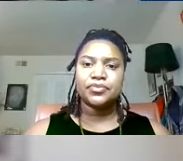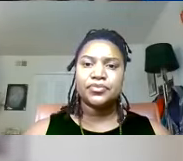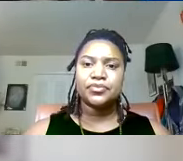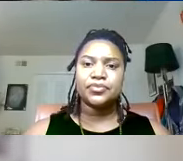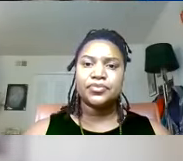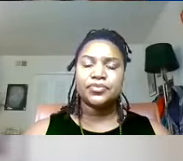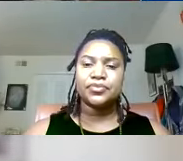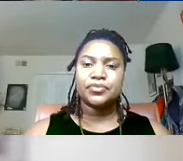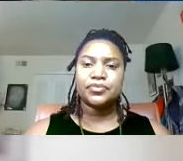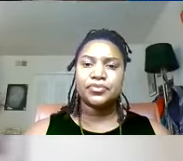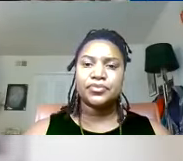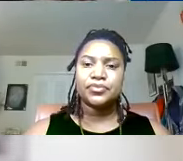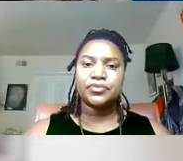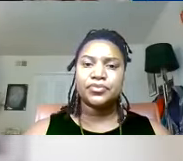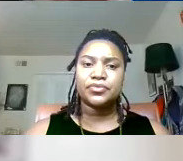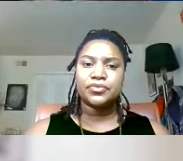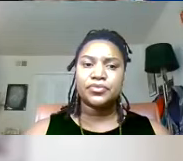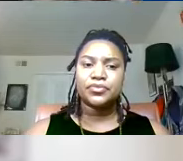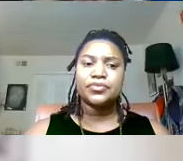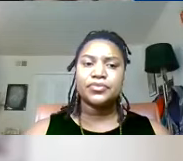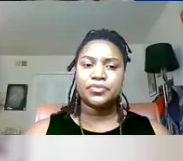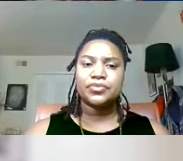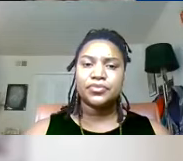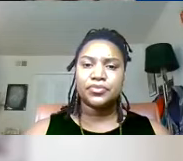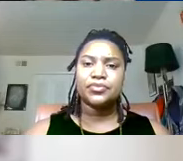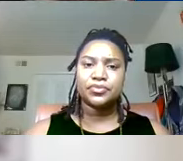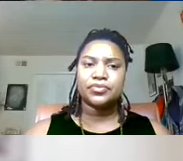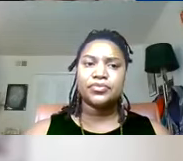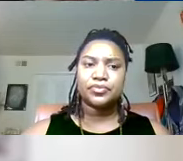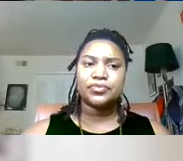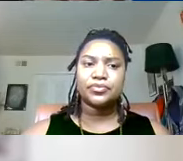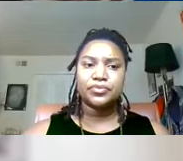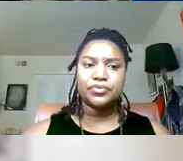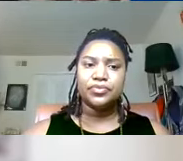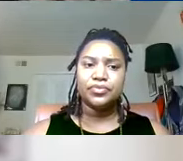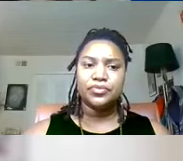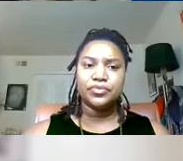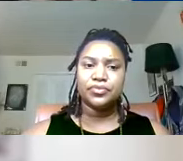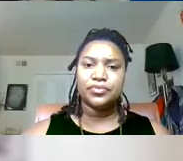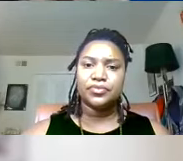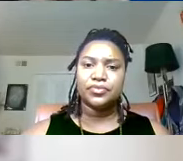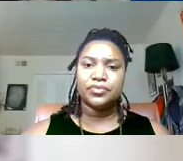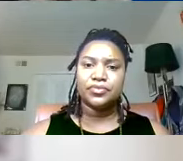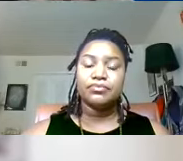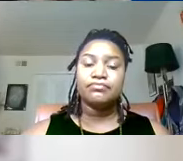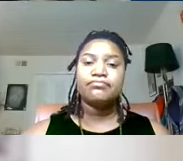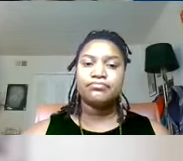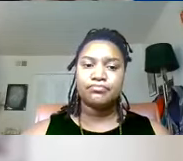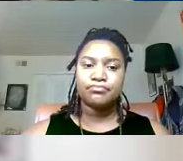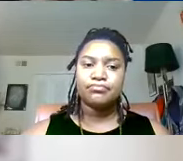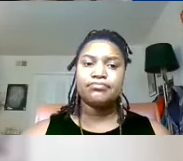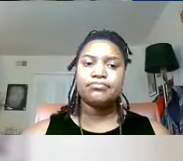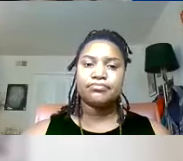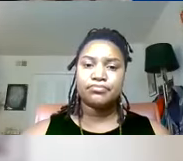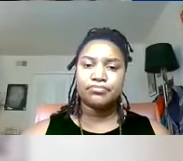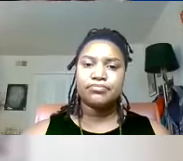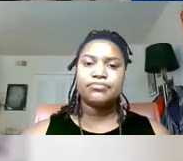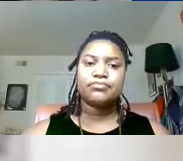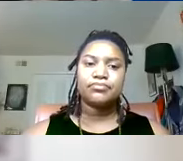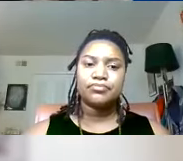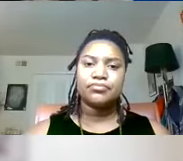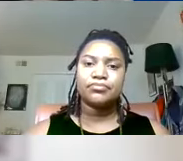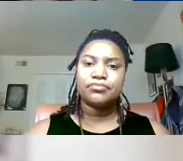sometimes we'll see the negative effects. The negative effects in our society is often where love has been absent. And what Dr. Owen is pointing out